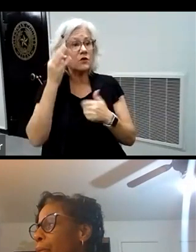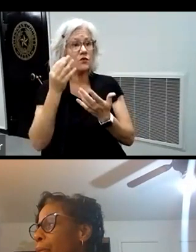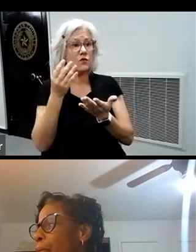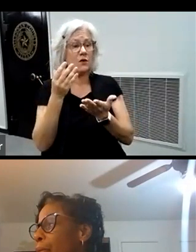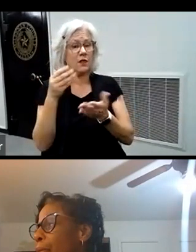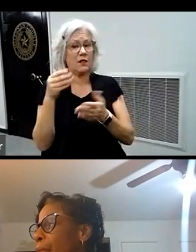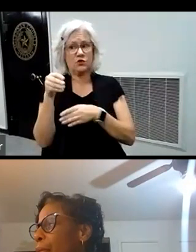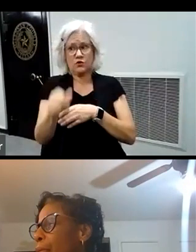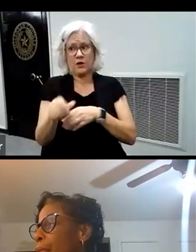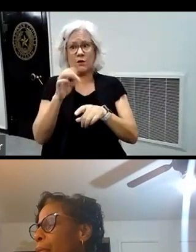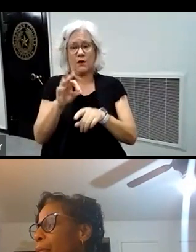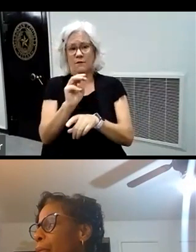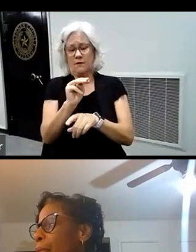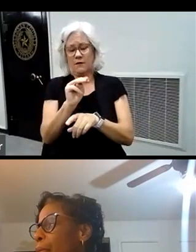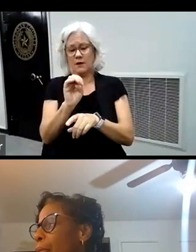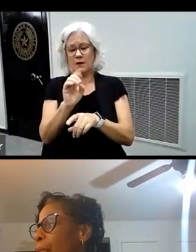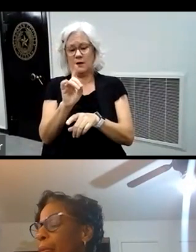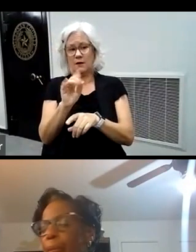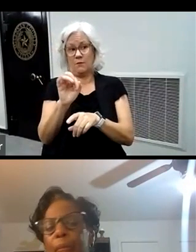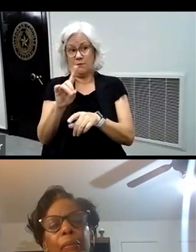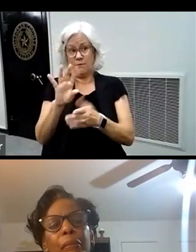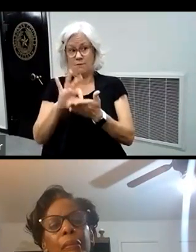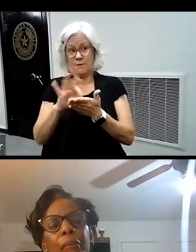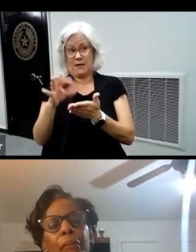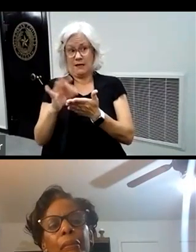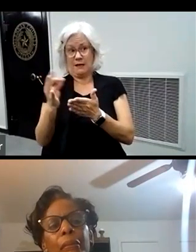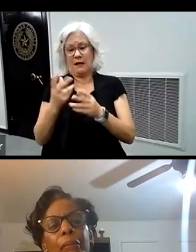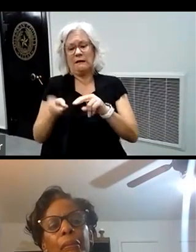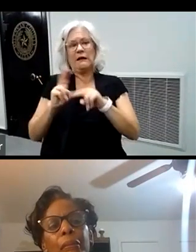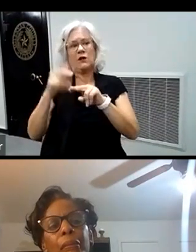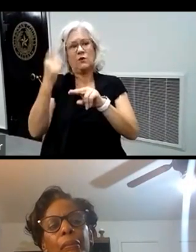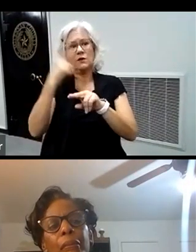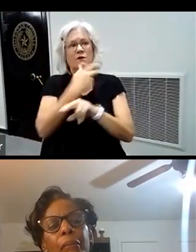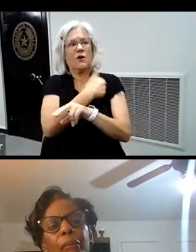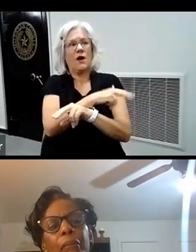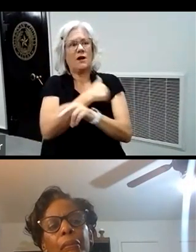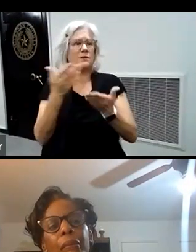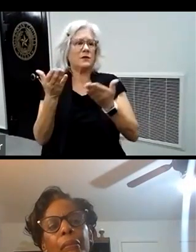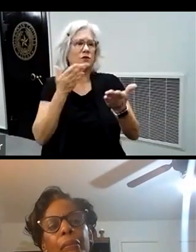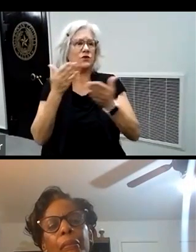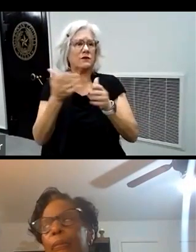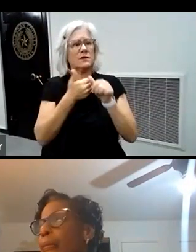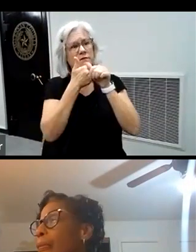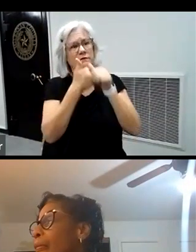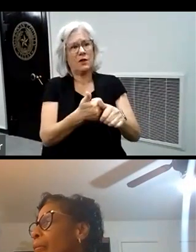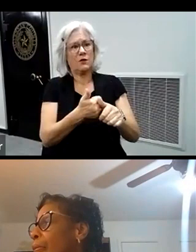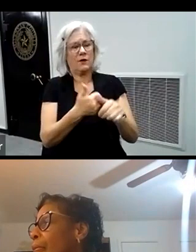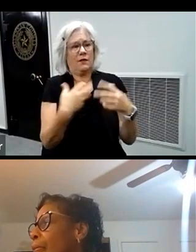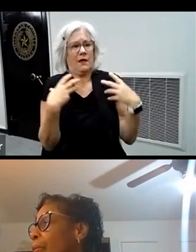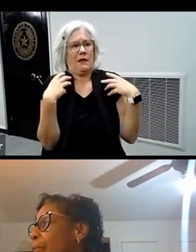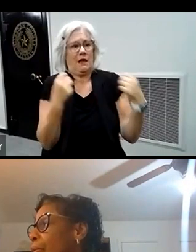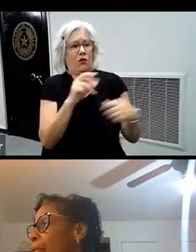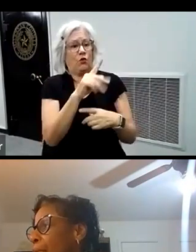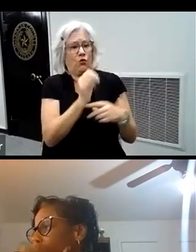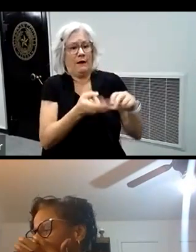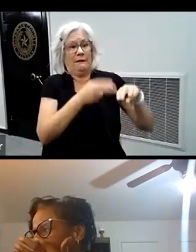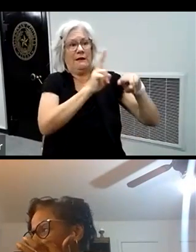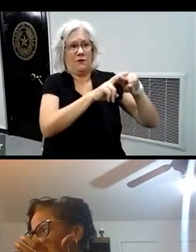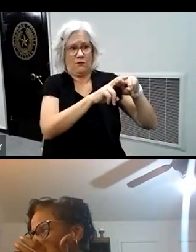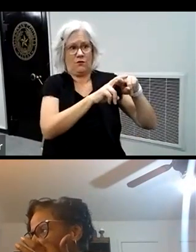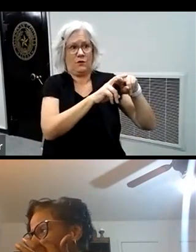rate increase for hospital services available under the Uniform Health Rate